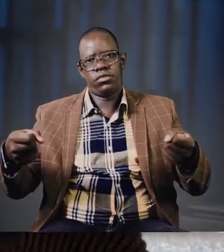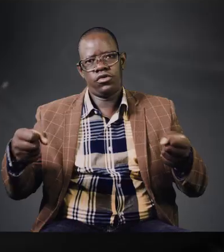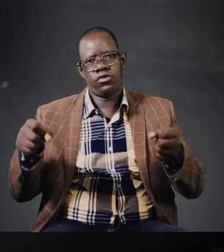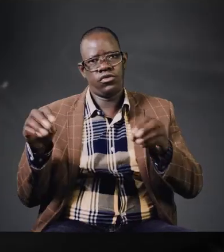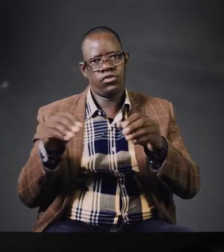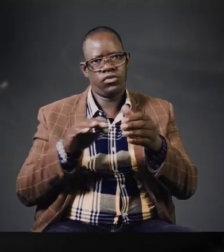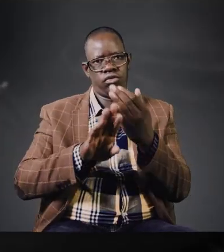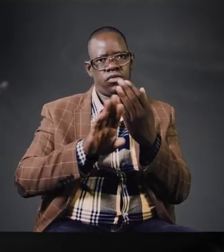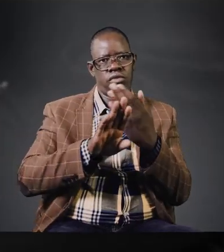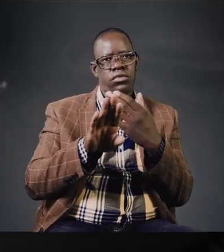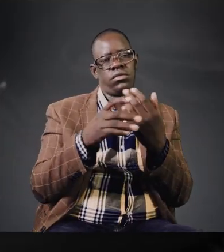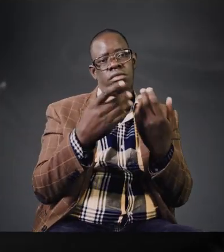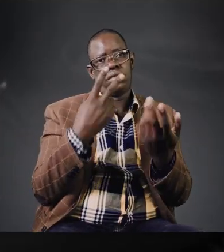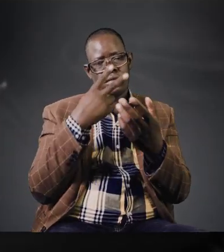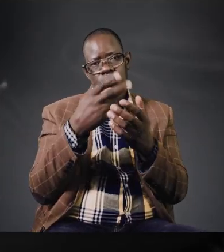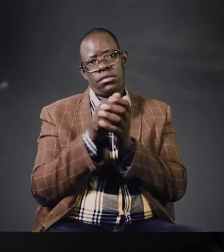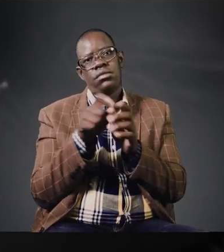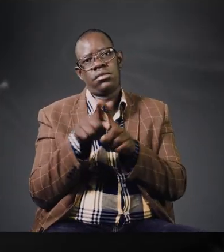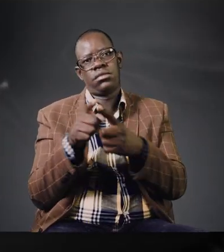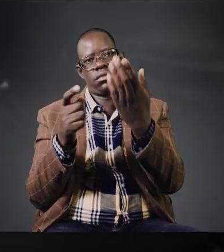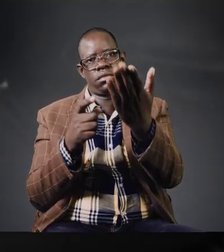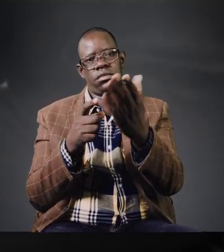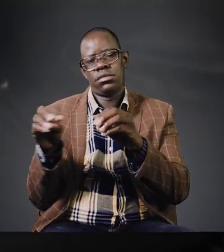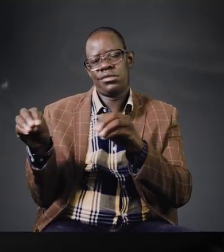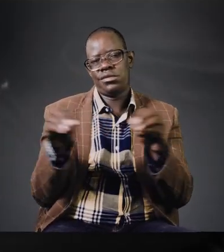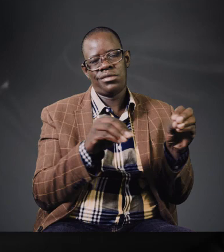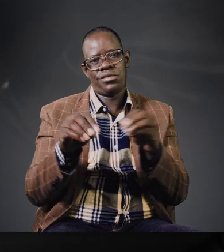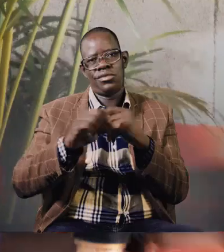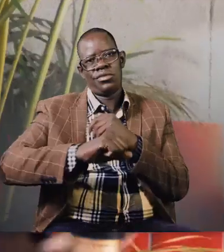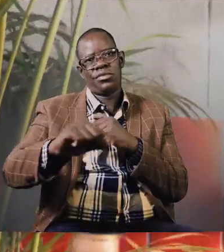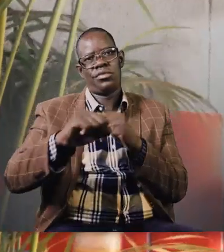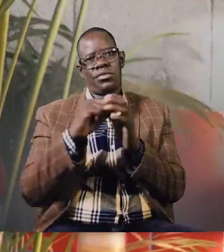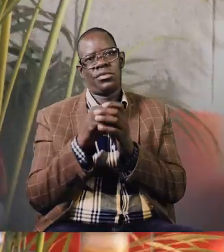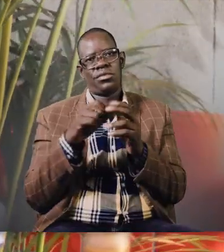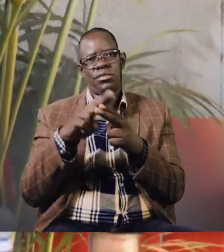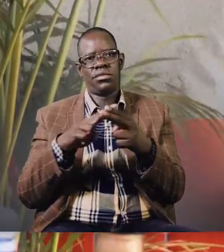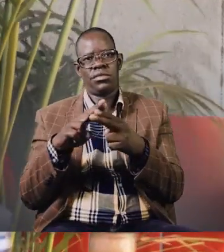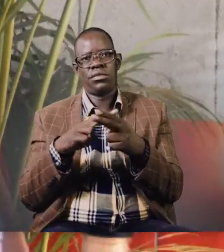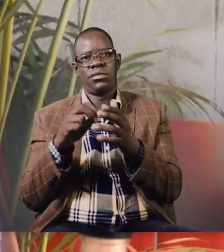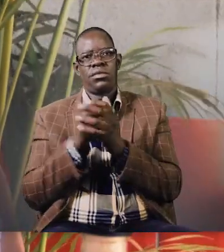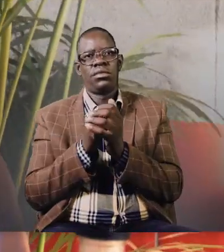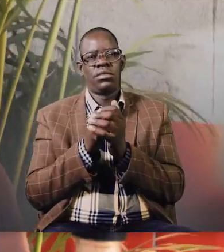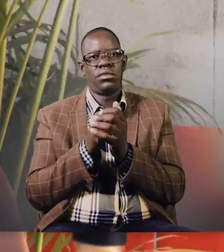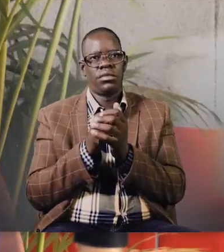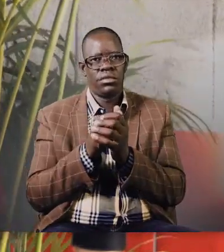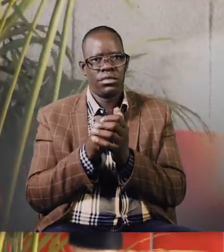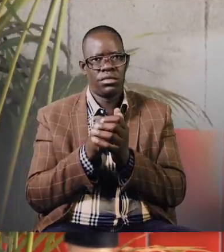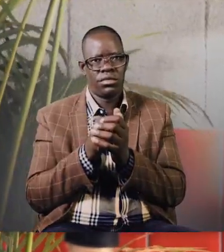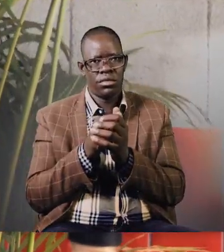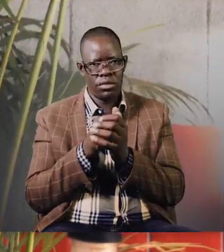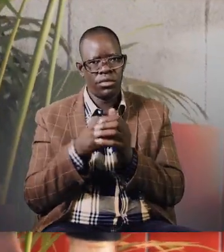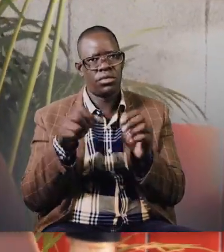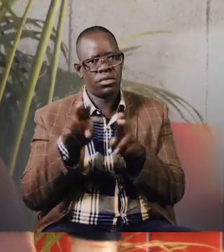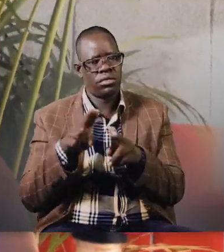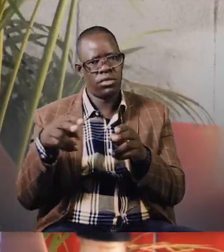prevent yourself from, moving with the shaking and everything. And you can also use it to move, You can move with it